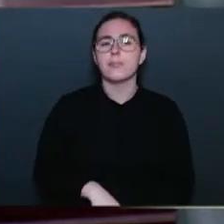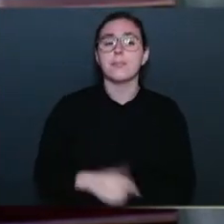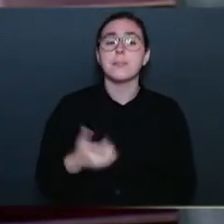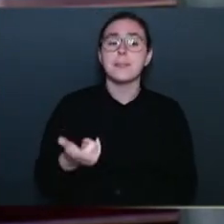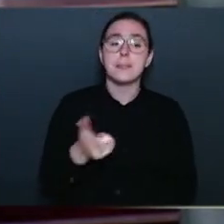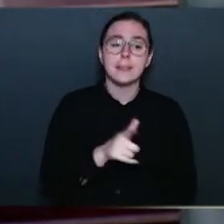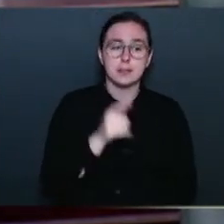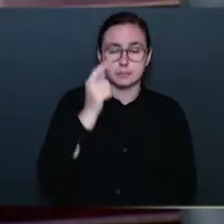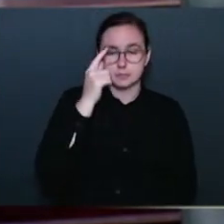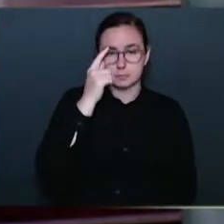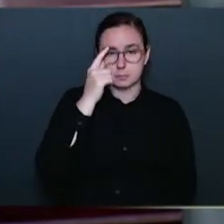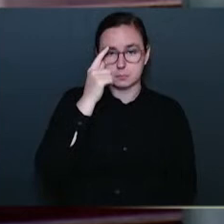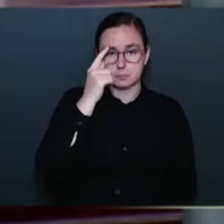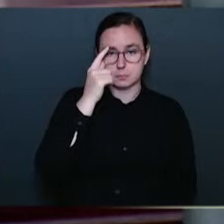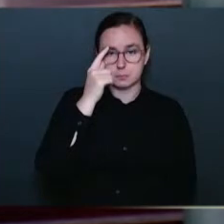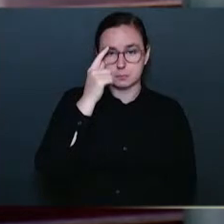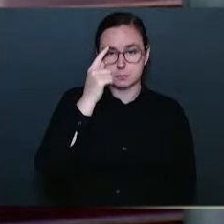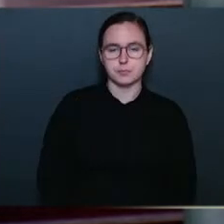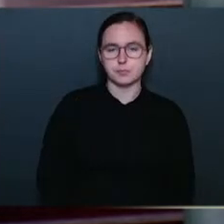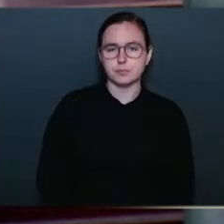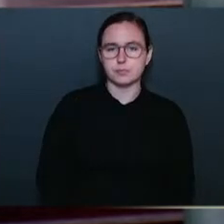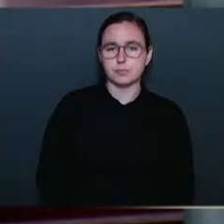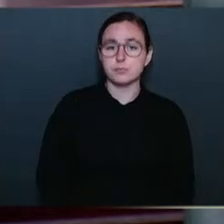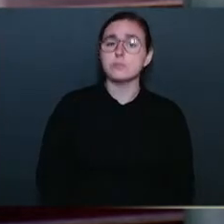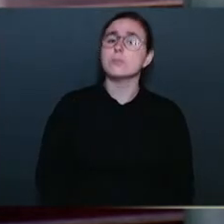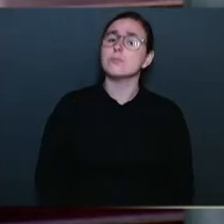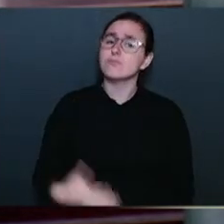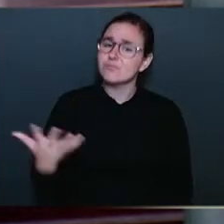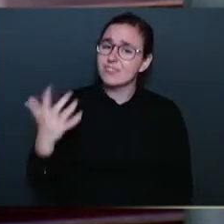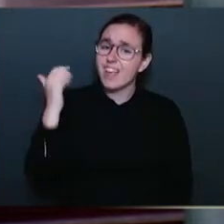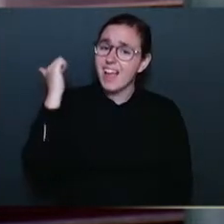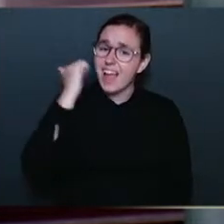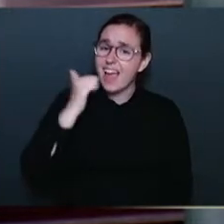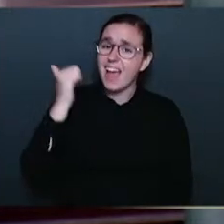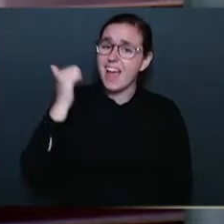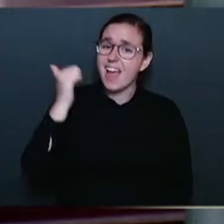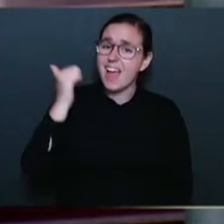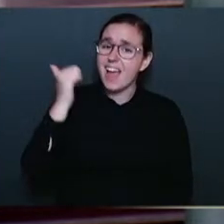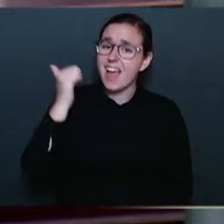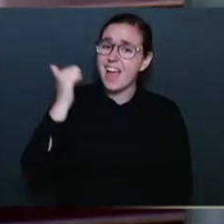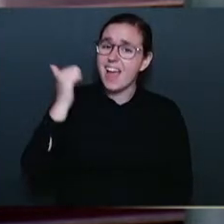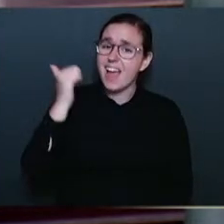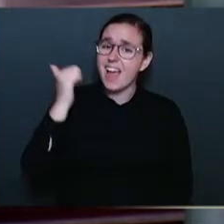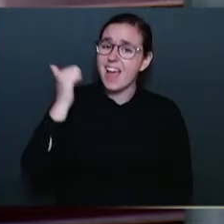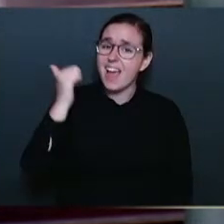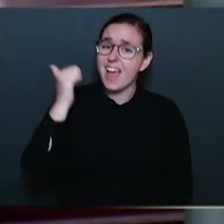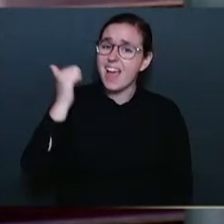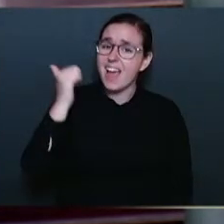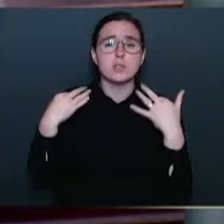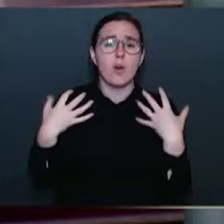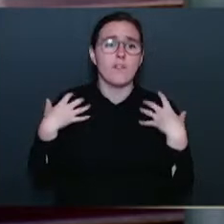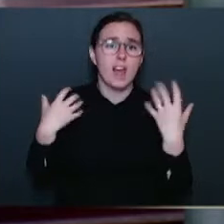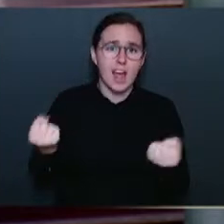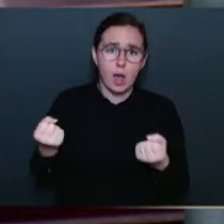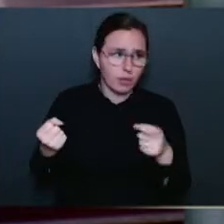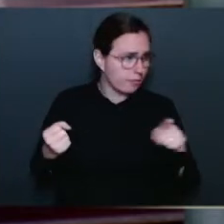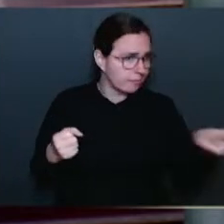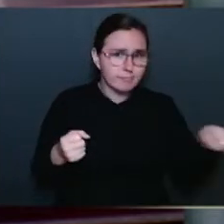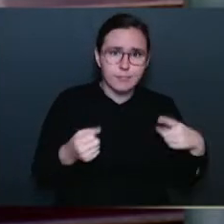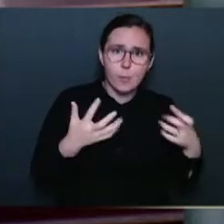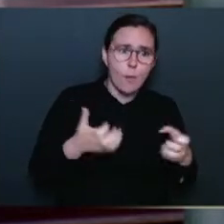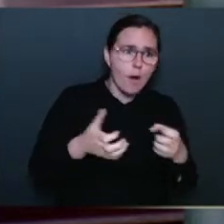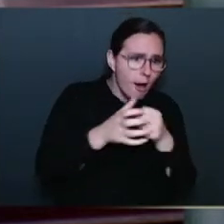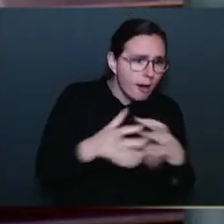every day in this house the premier and the health Minister talk about how focused they are on building capacity and Health Care capacity that South Edmonton Hospital